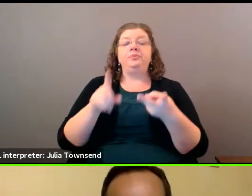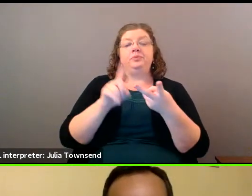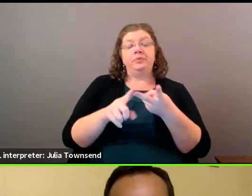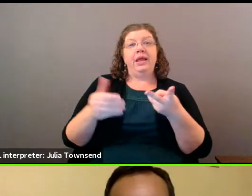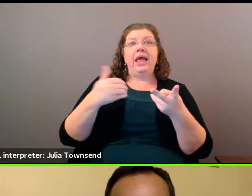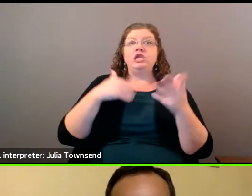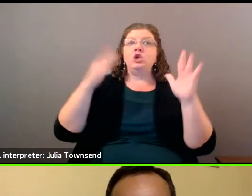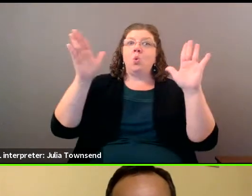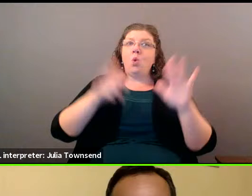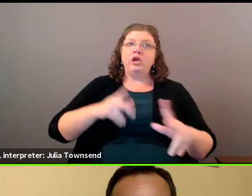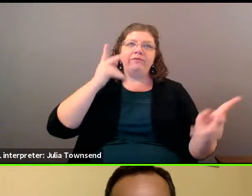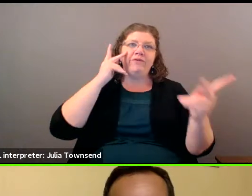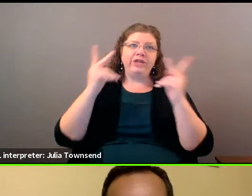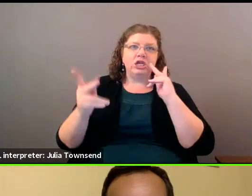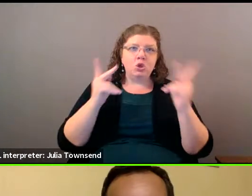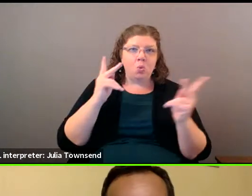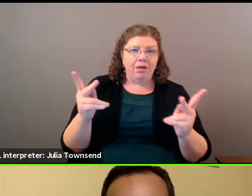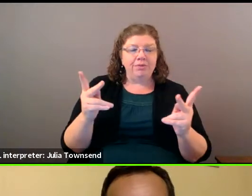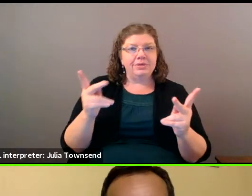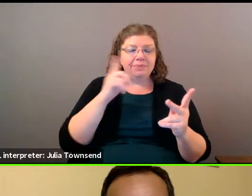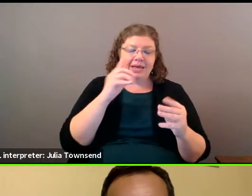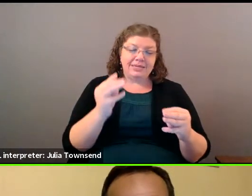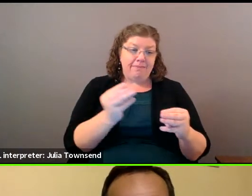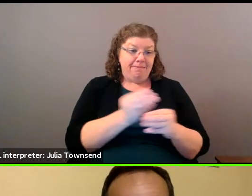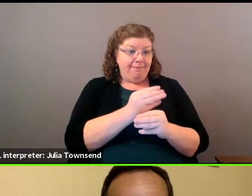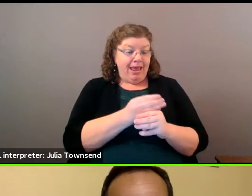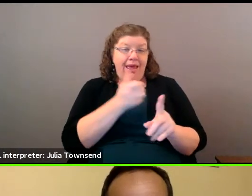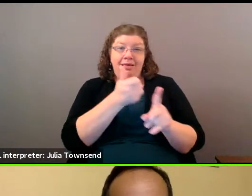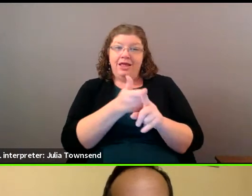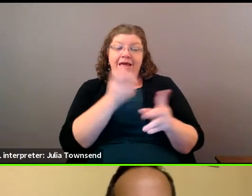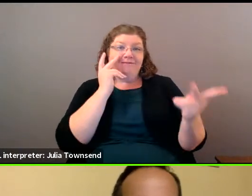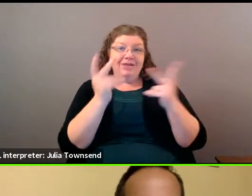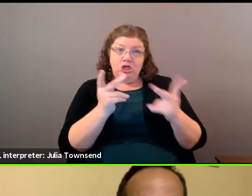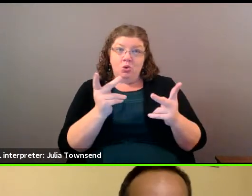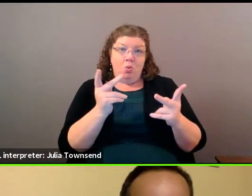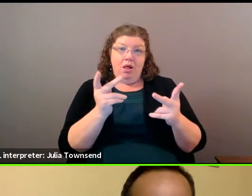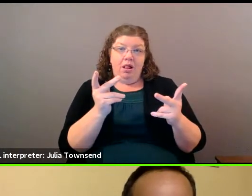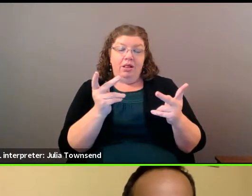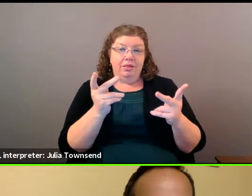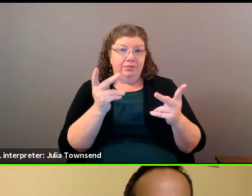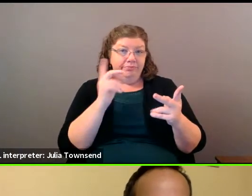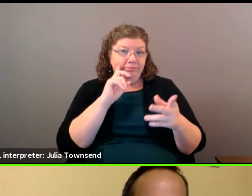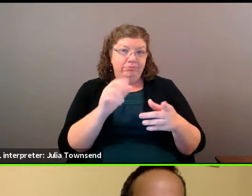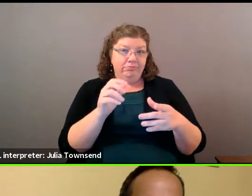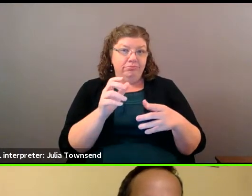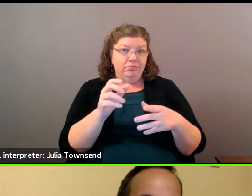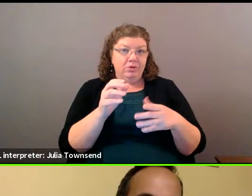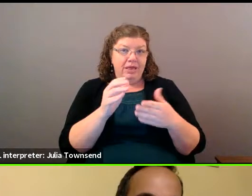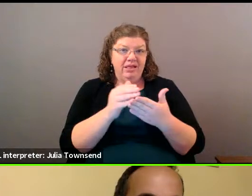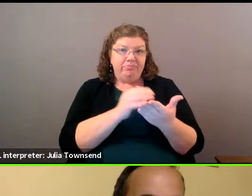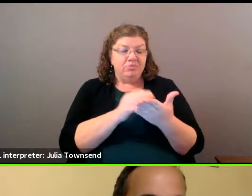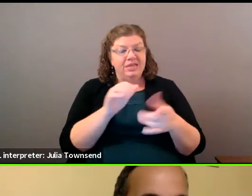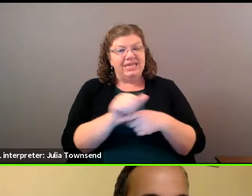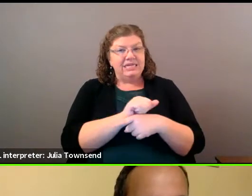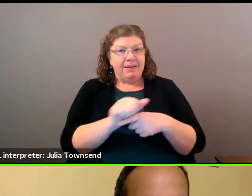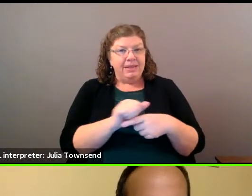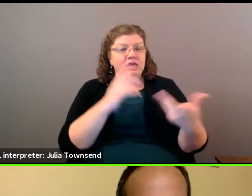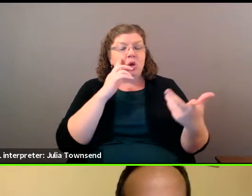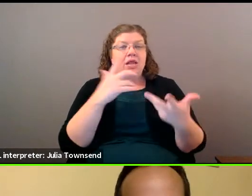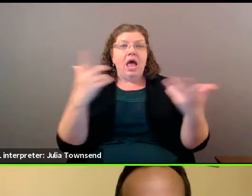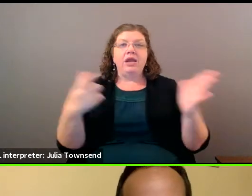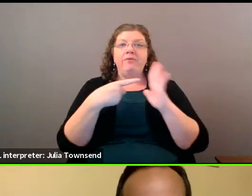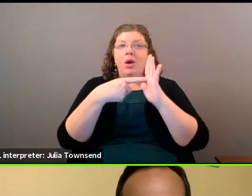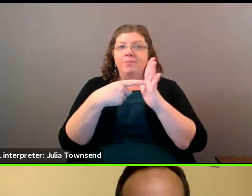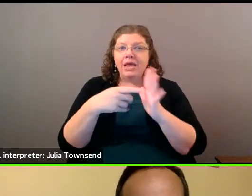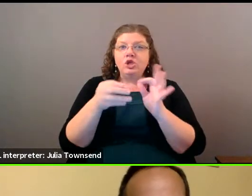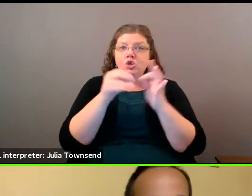wonderful visuals, which, because mathematics is a visual discipline, so there's lots of representations that students